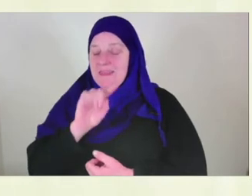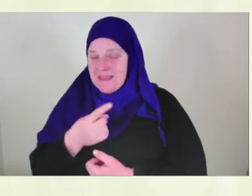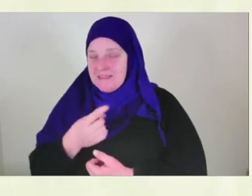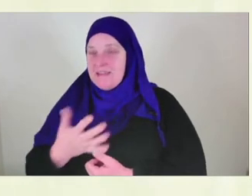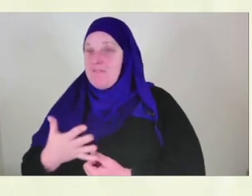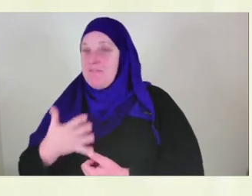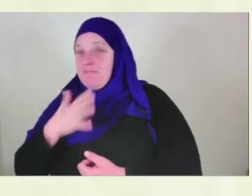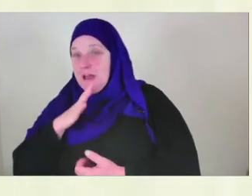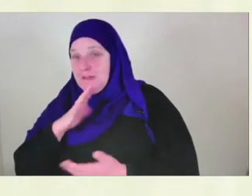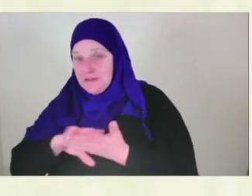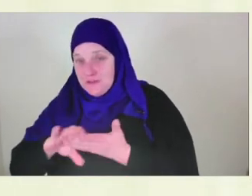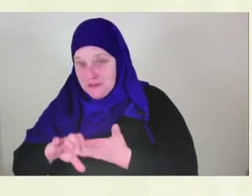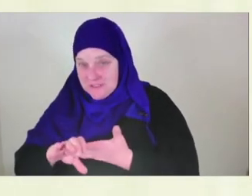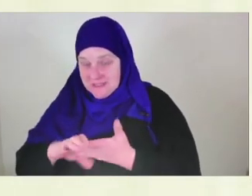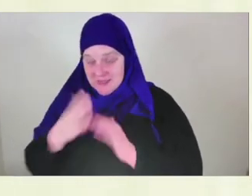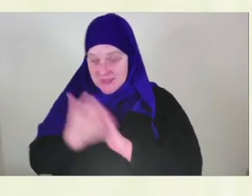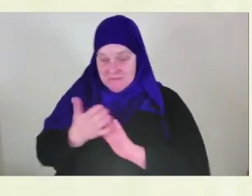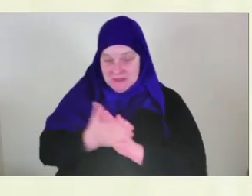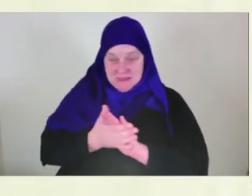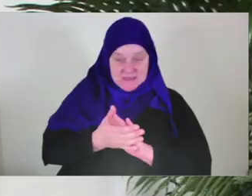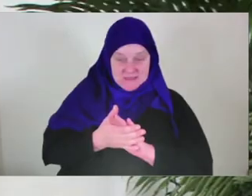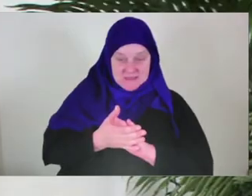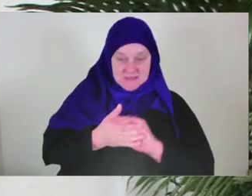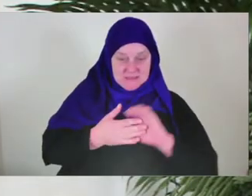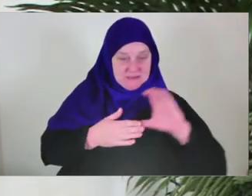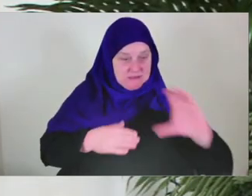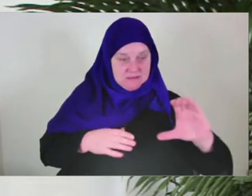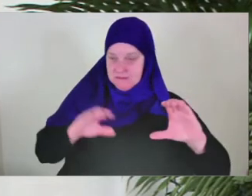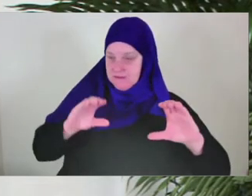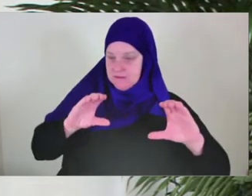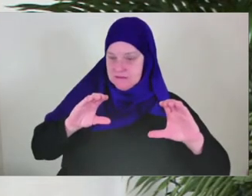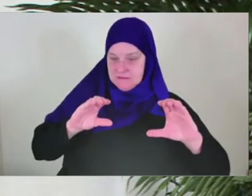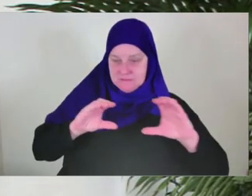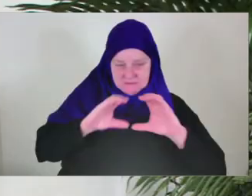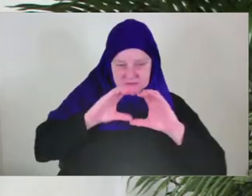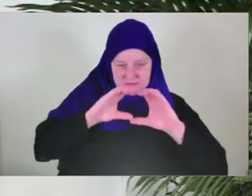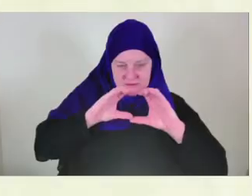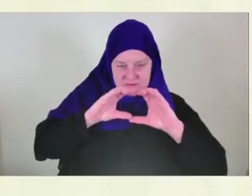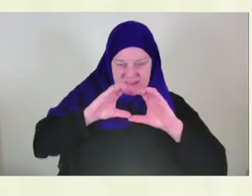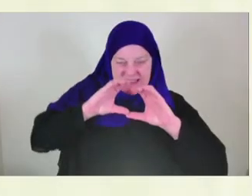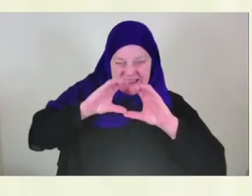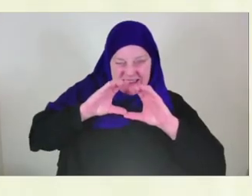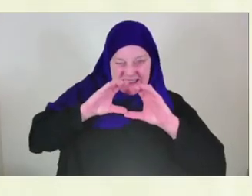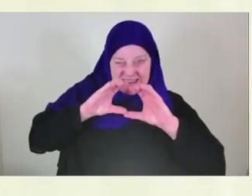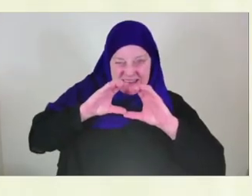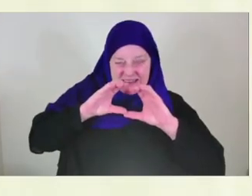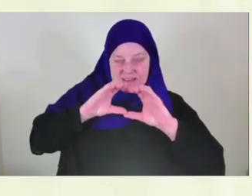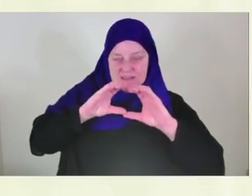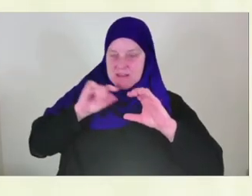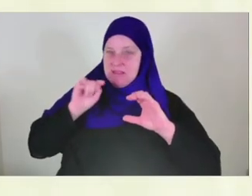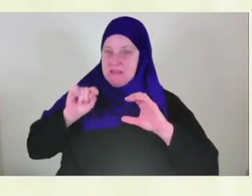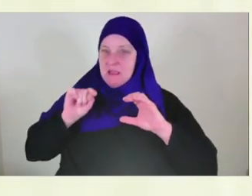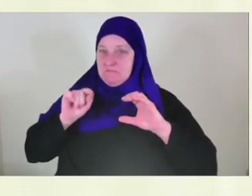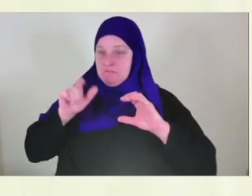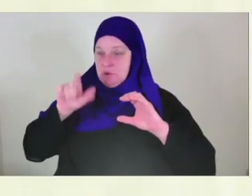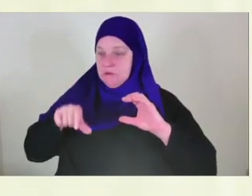for example, you're considered as poor. Because you're earning less than you earn less. Yeah. Okay? So with this 39,500, I'm going to spend